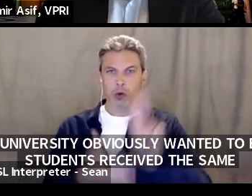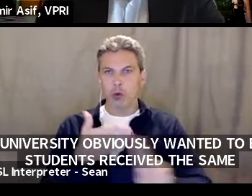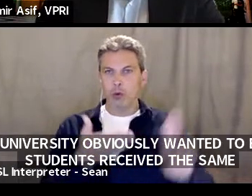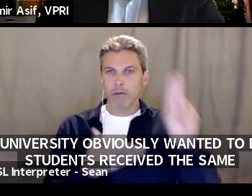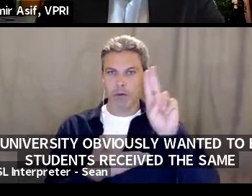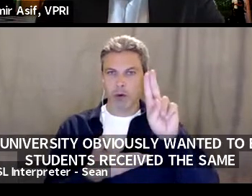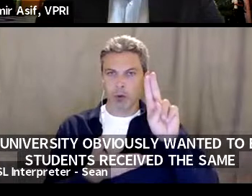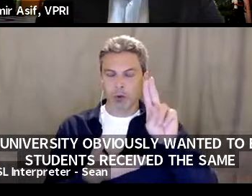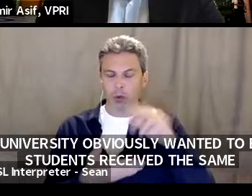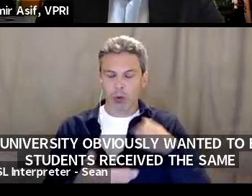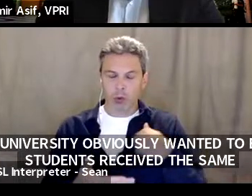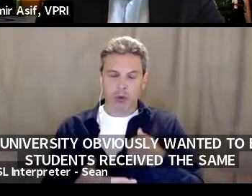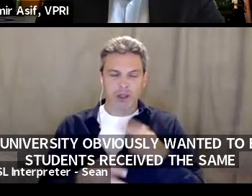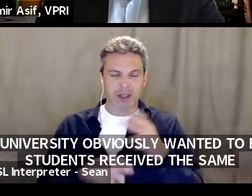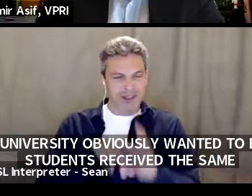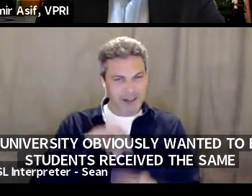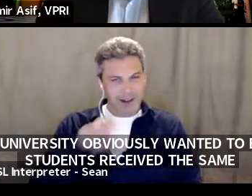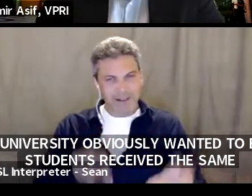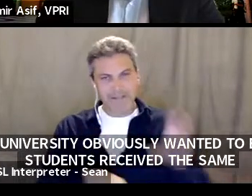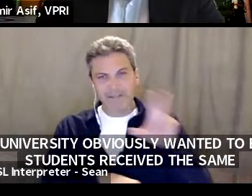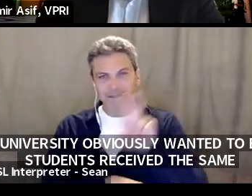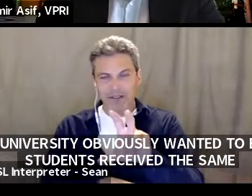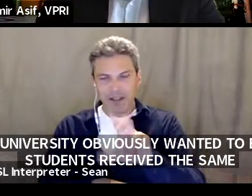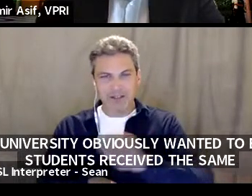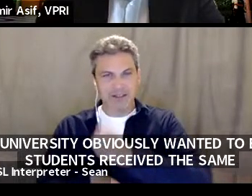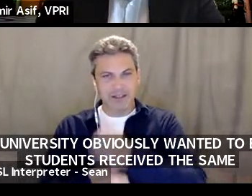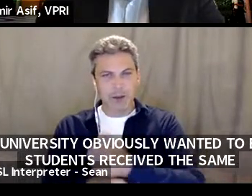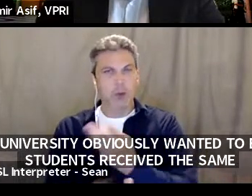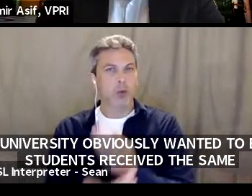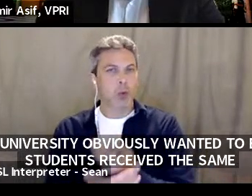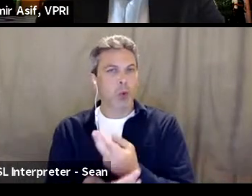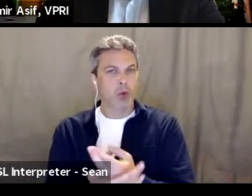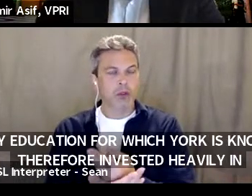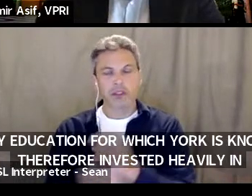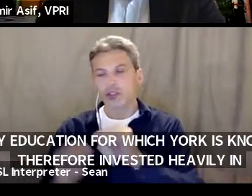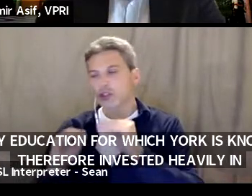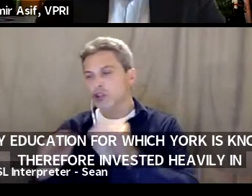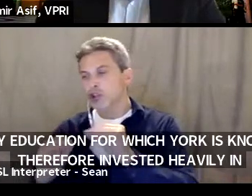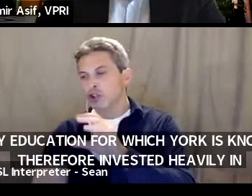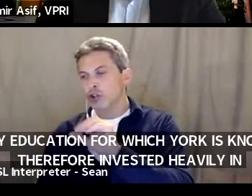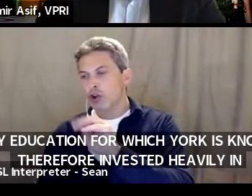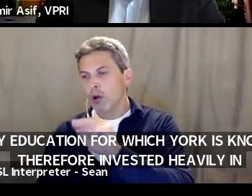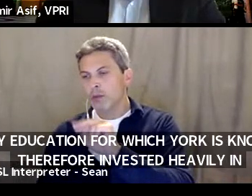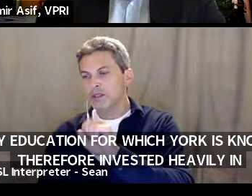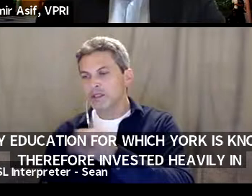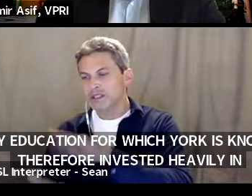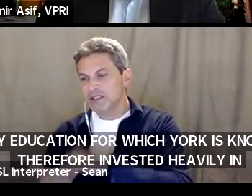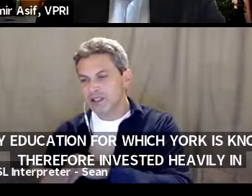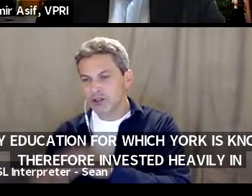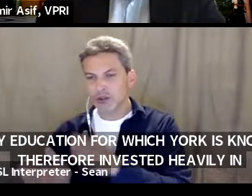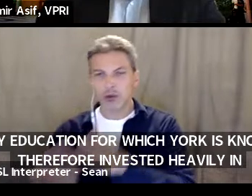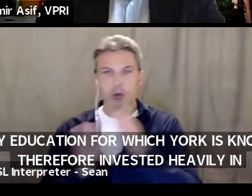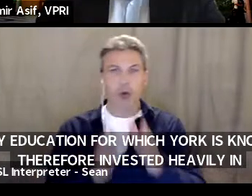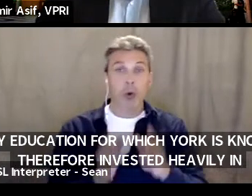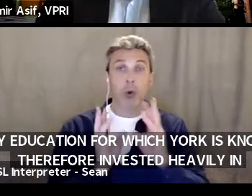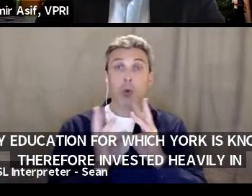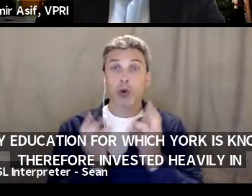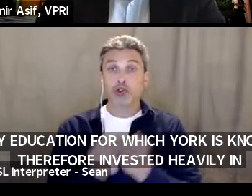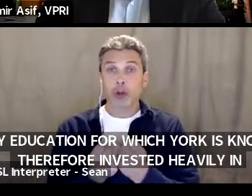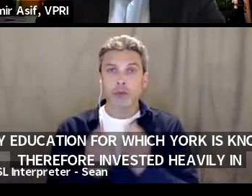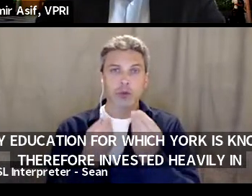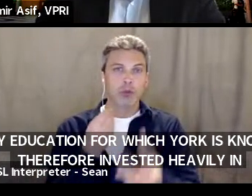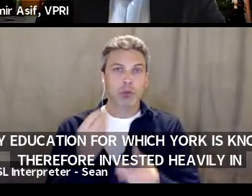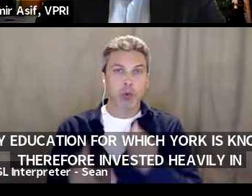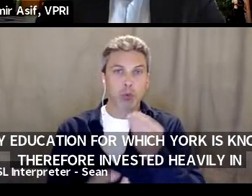heavily in our teaching commons, in workshops, developing